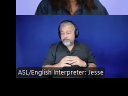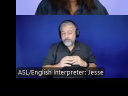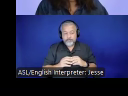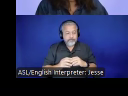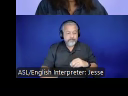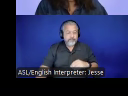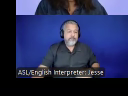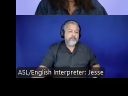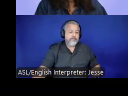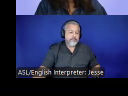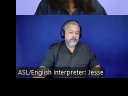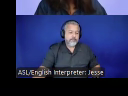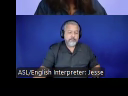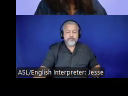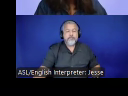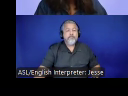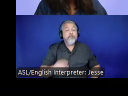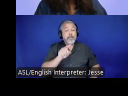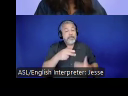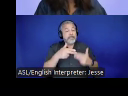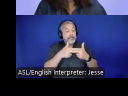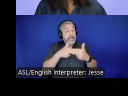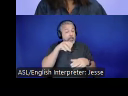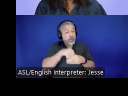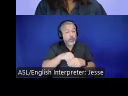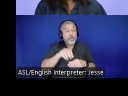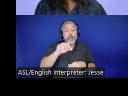Again, visually, this slide includes the Ability Tools logo.